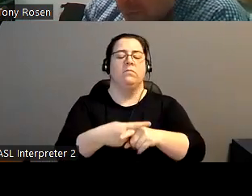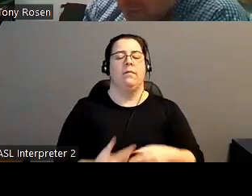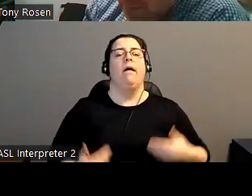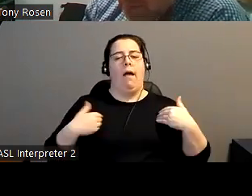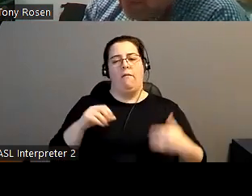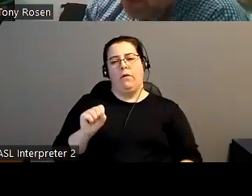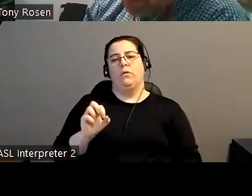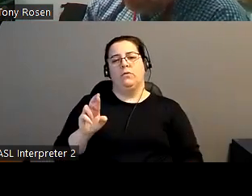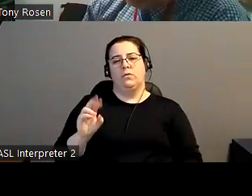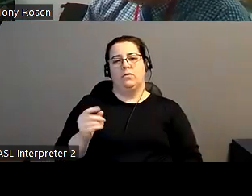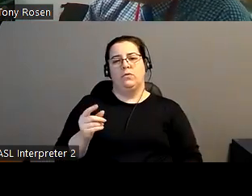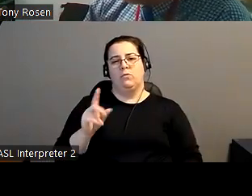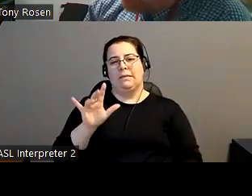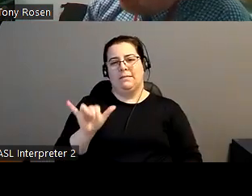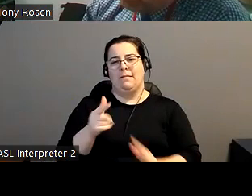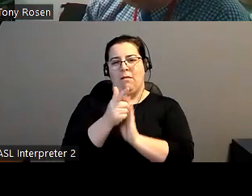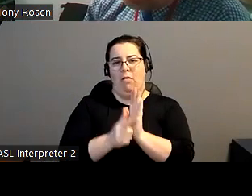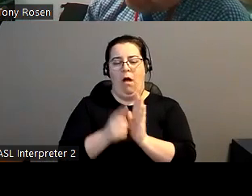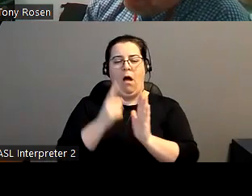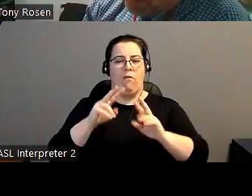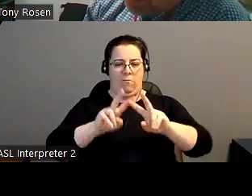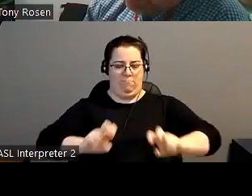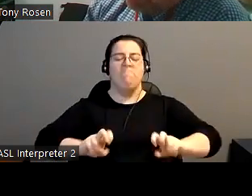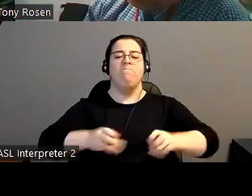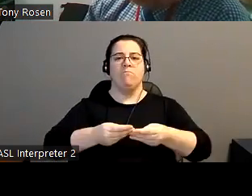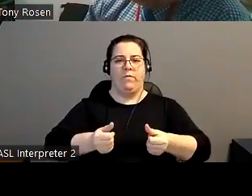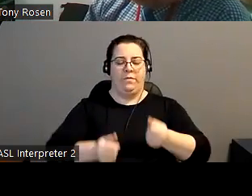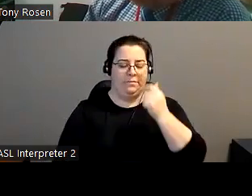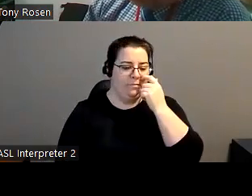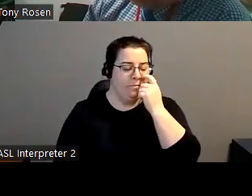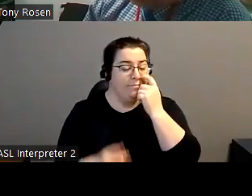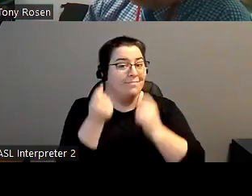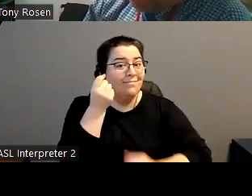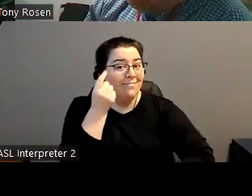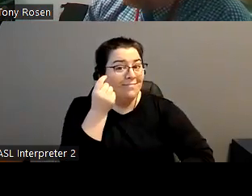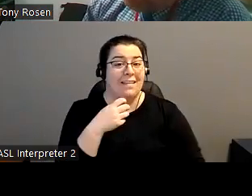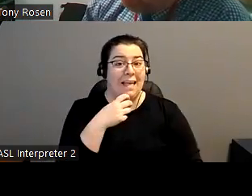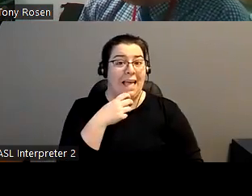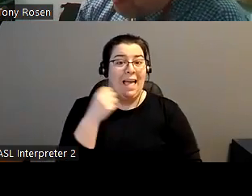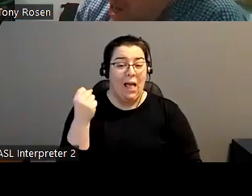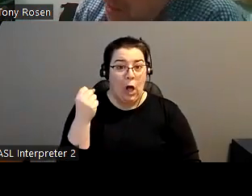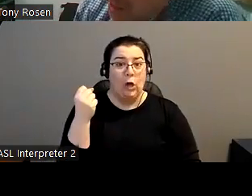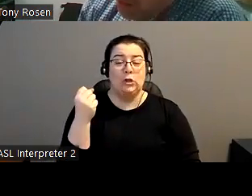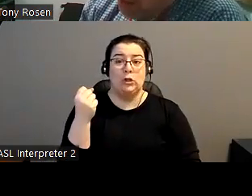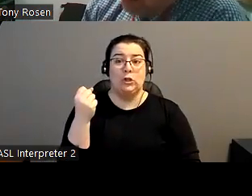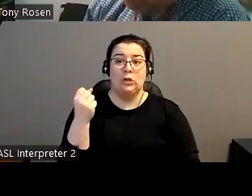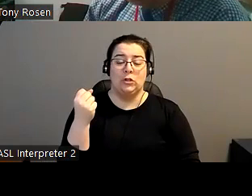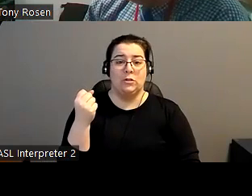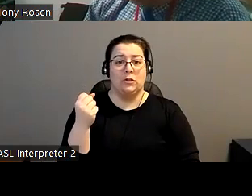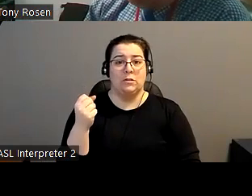However, in elder mistreatment, the healthcare